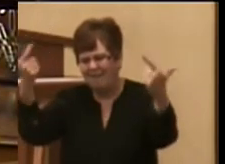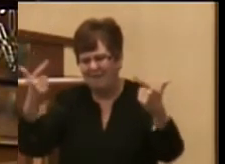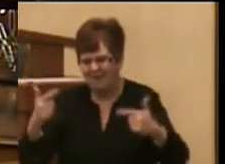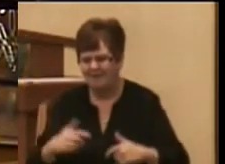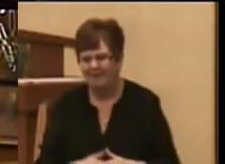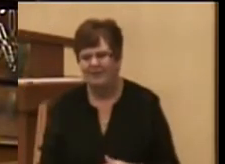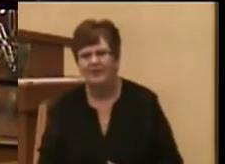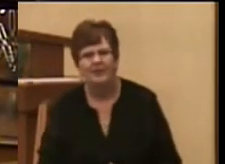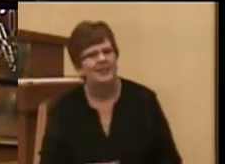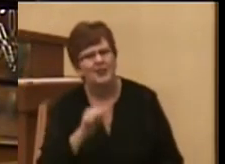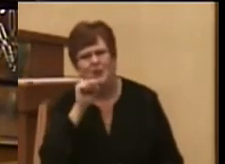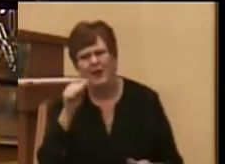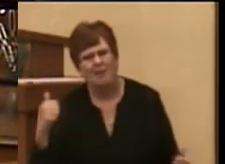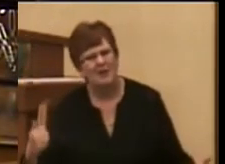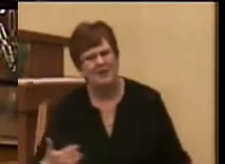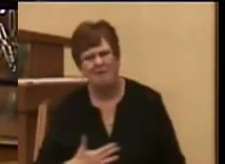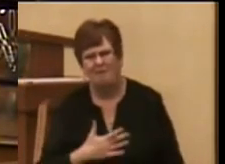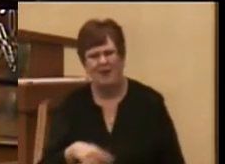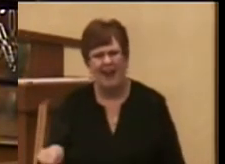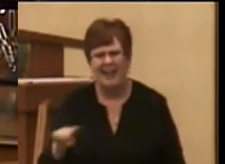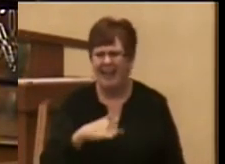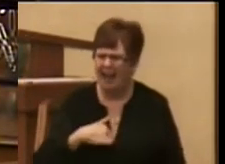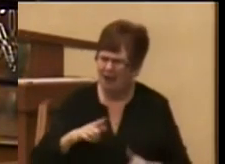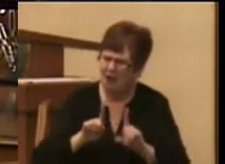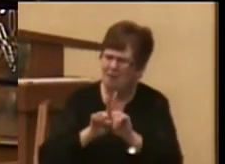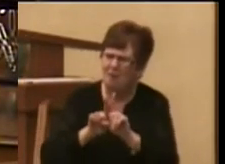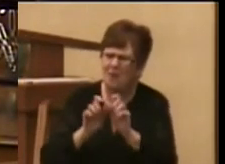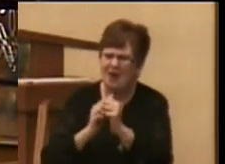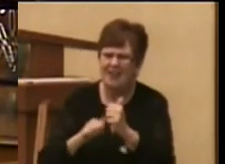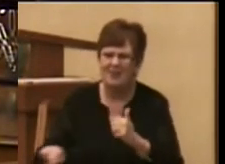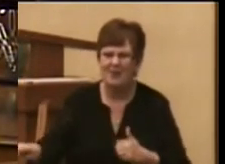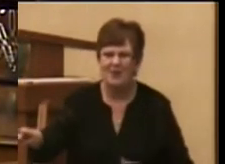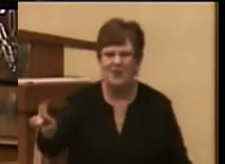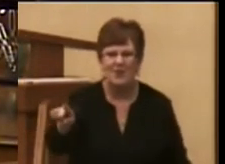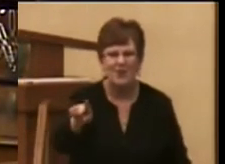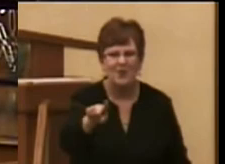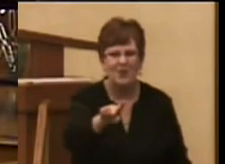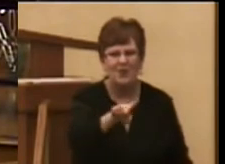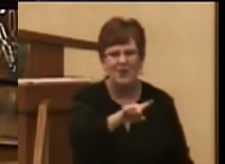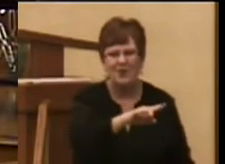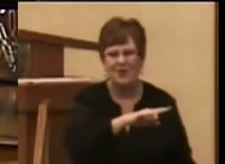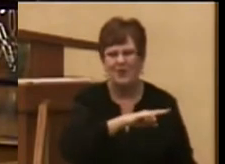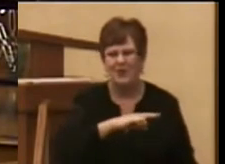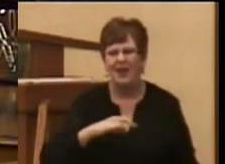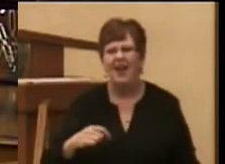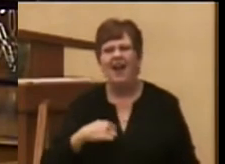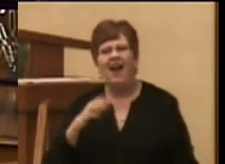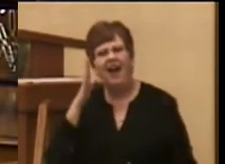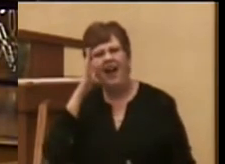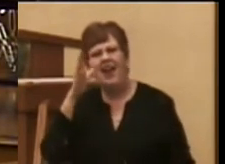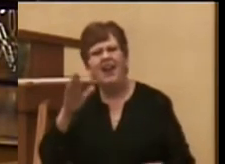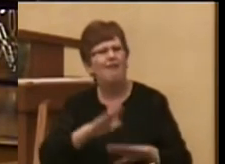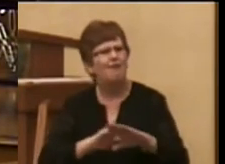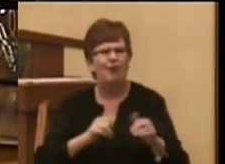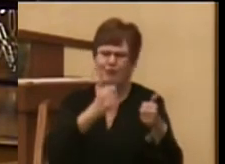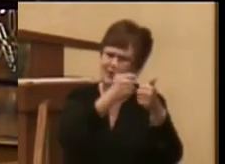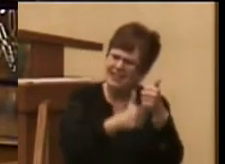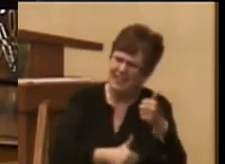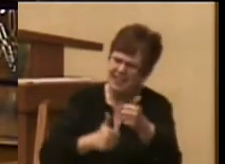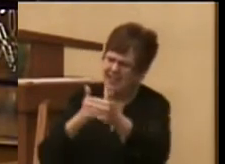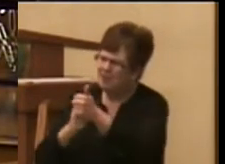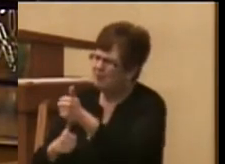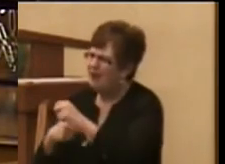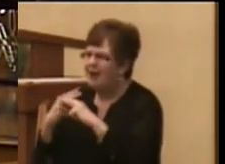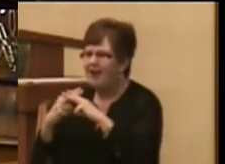live. Do not be afraid, I am with you. I have called you each